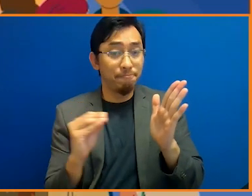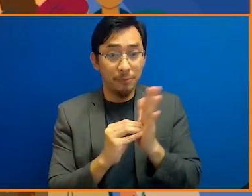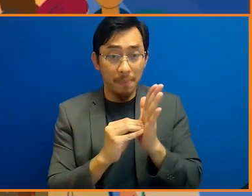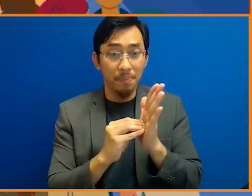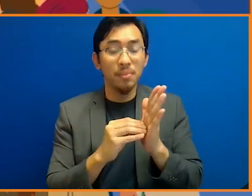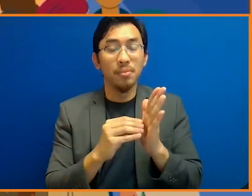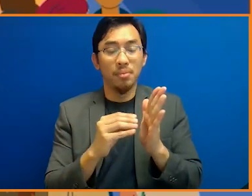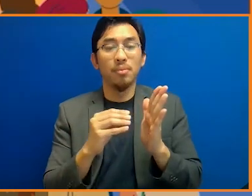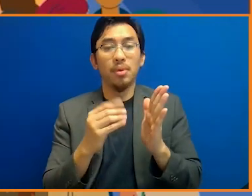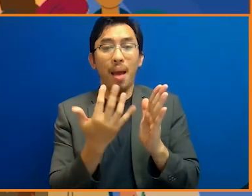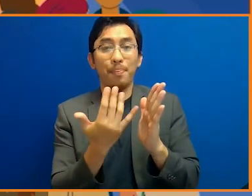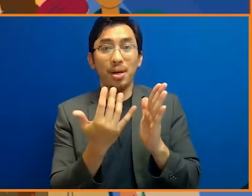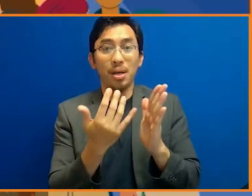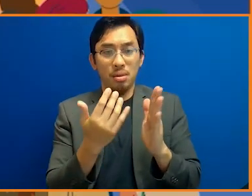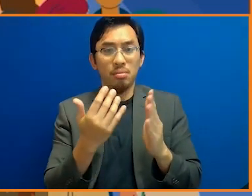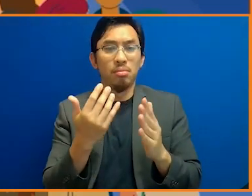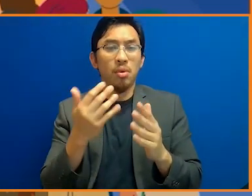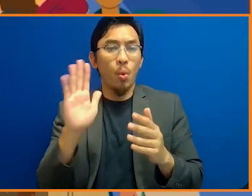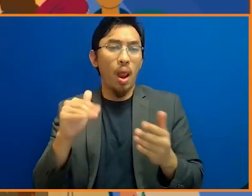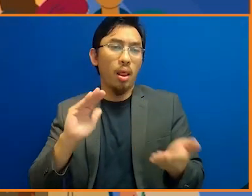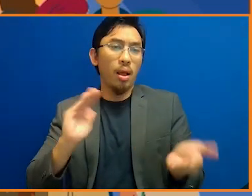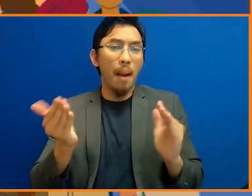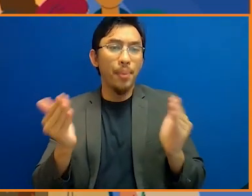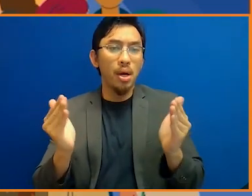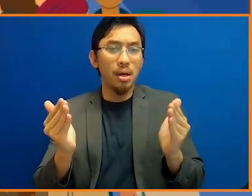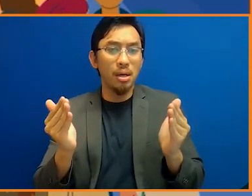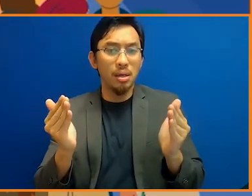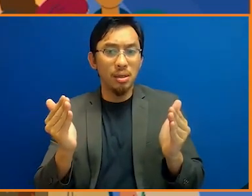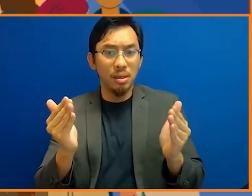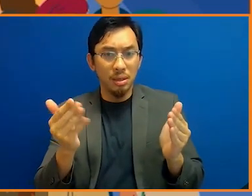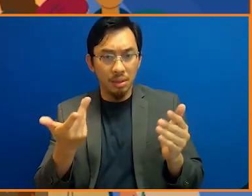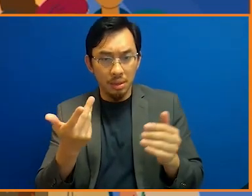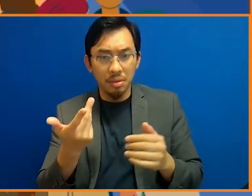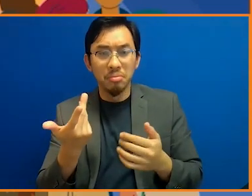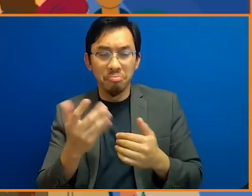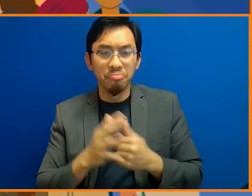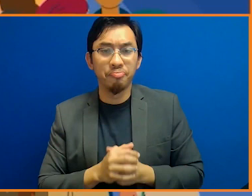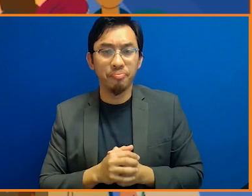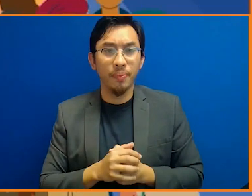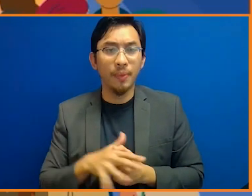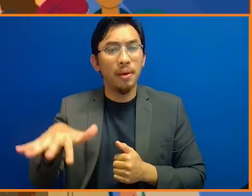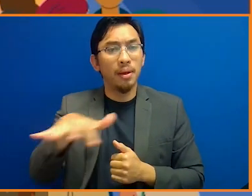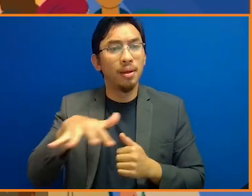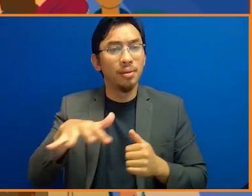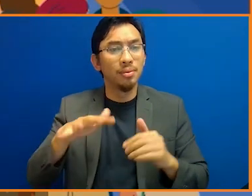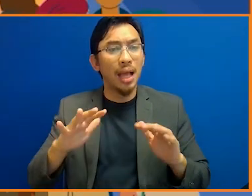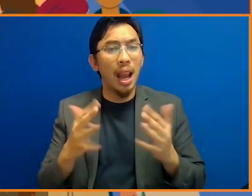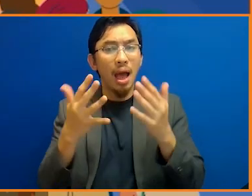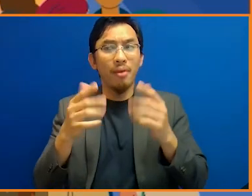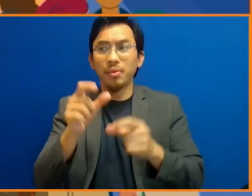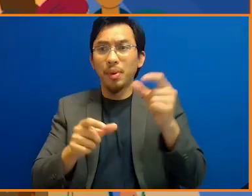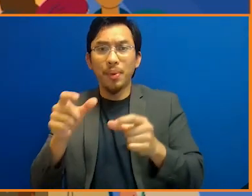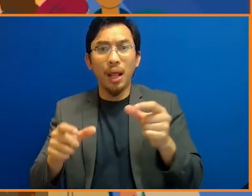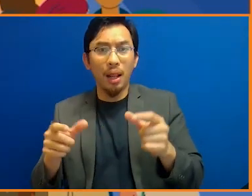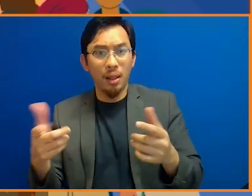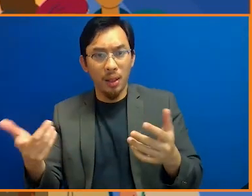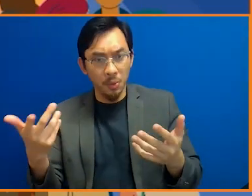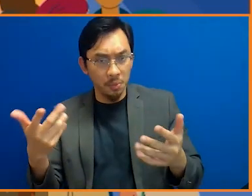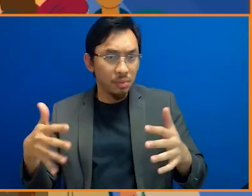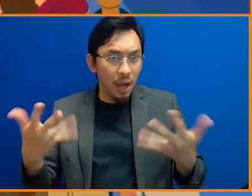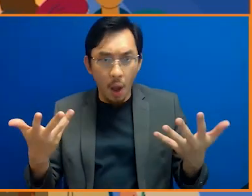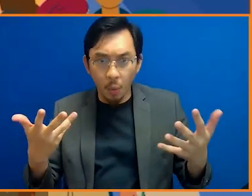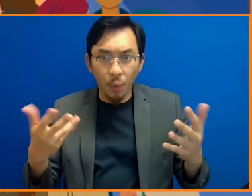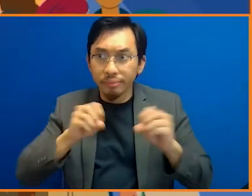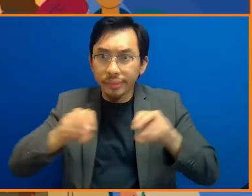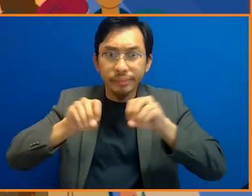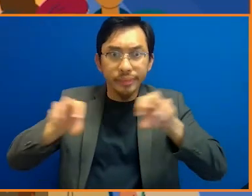will compare. For example, they know how the height elevation of their